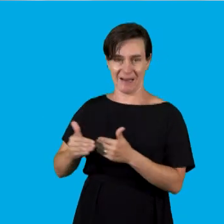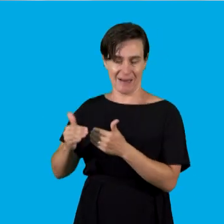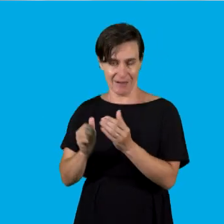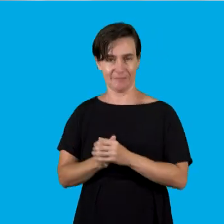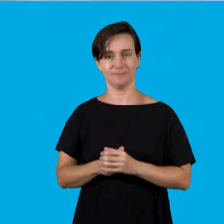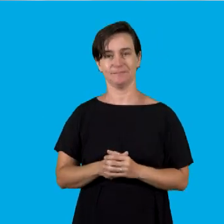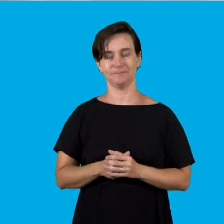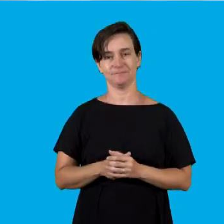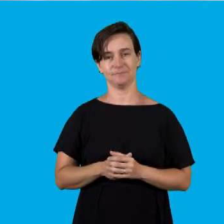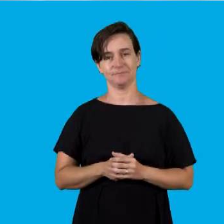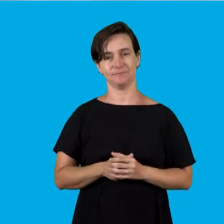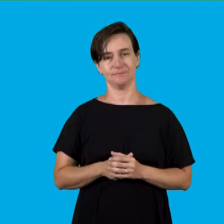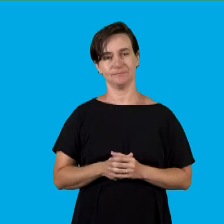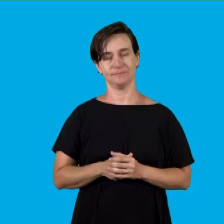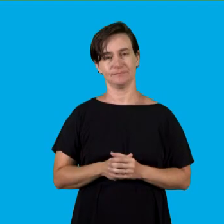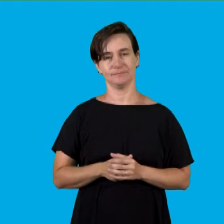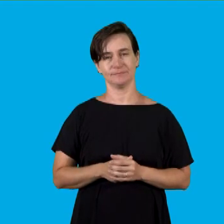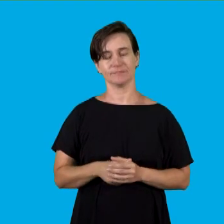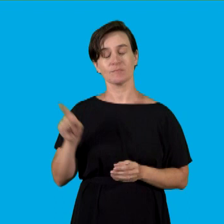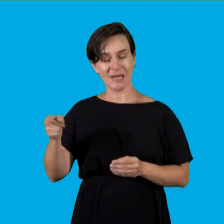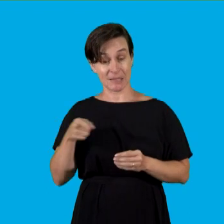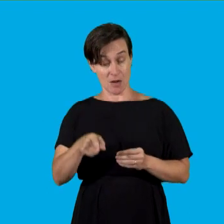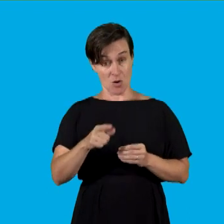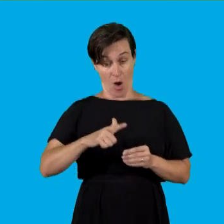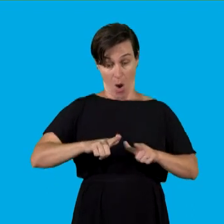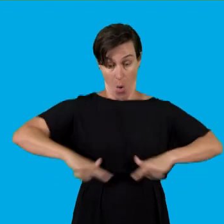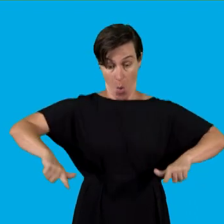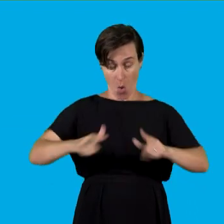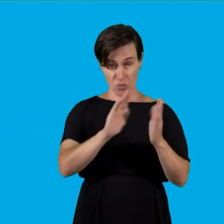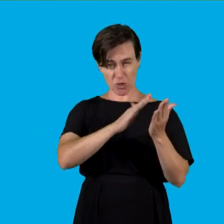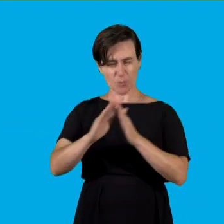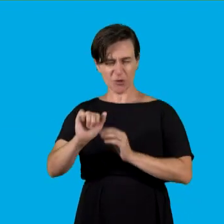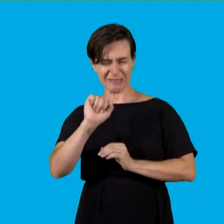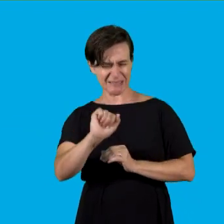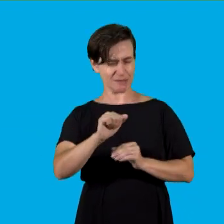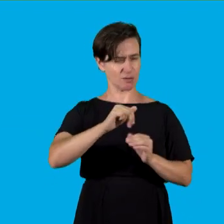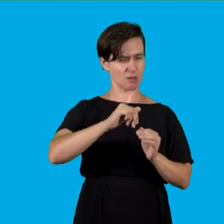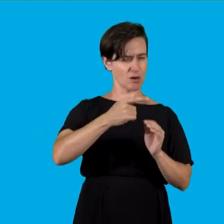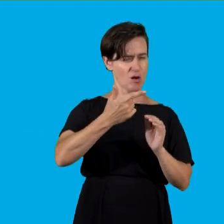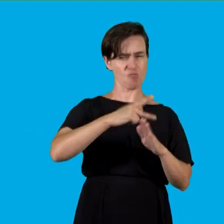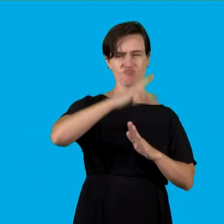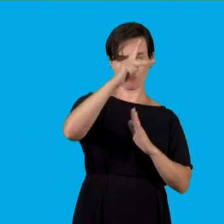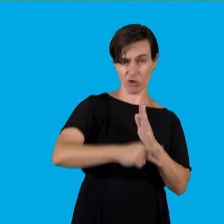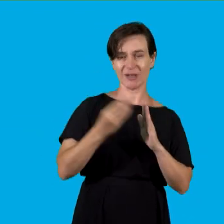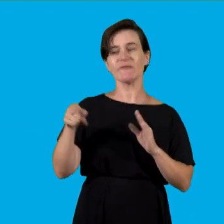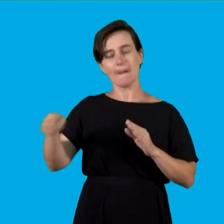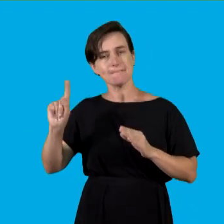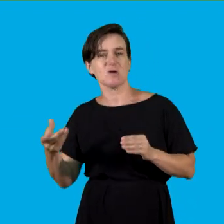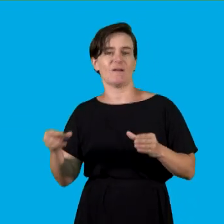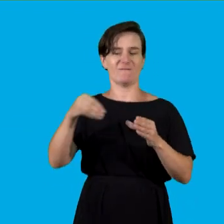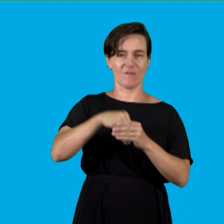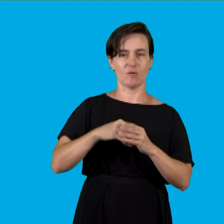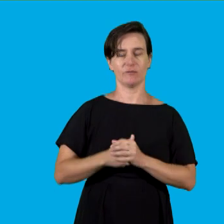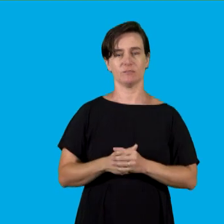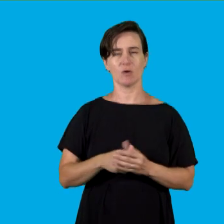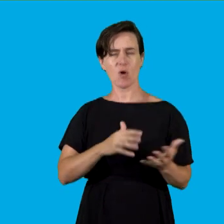their salaries. Get involved in the local community sustainable projects with community. So